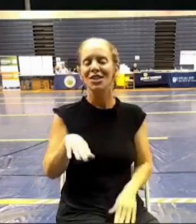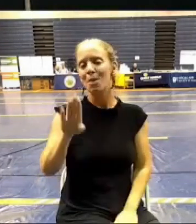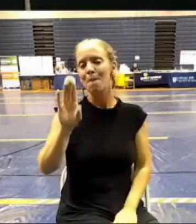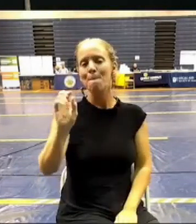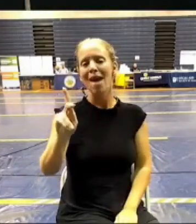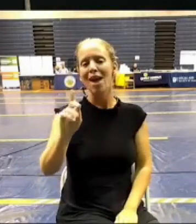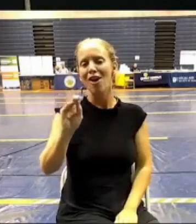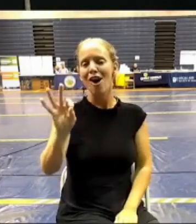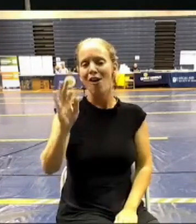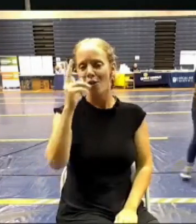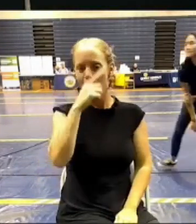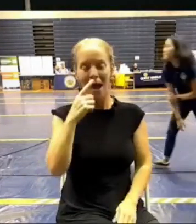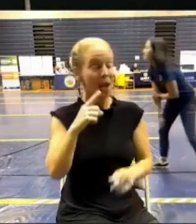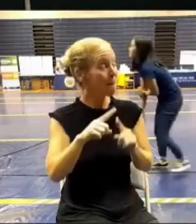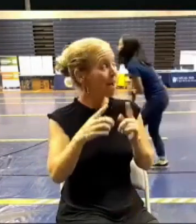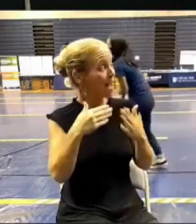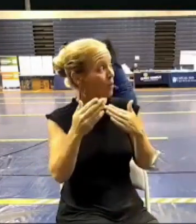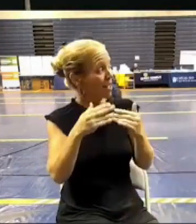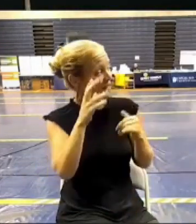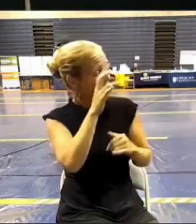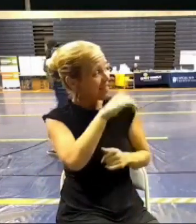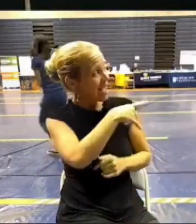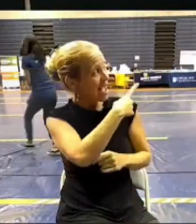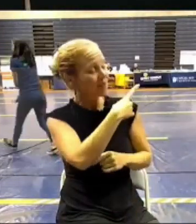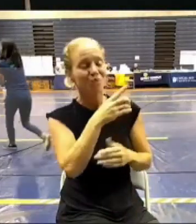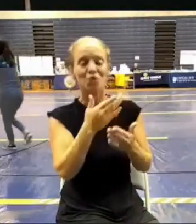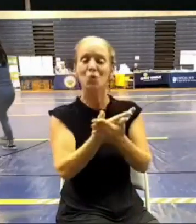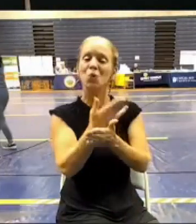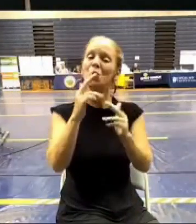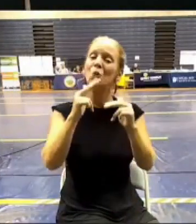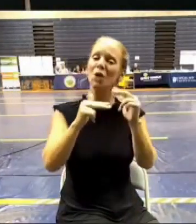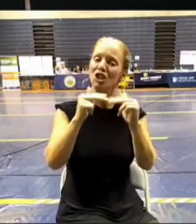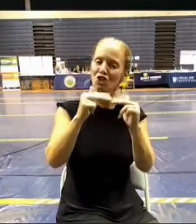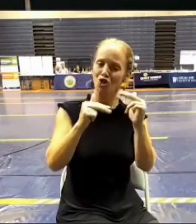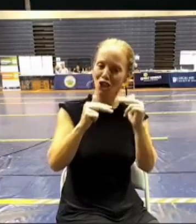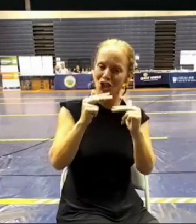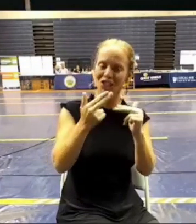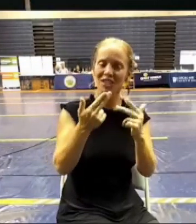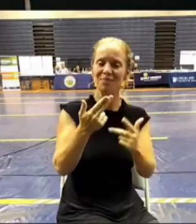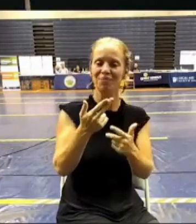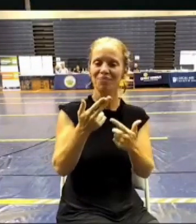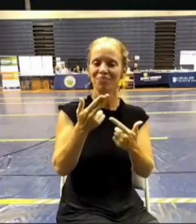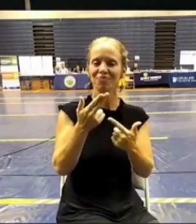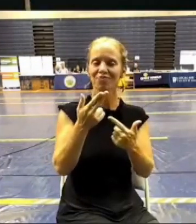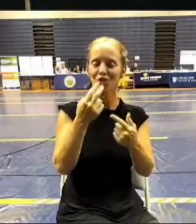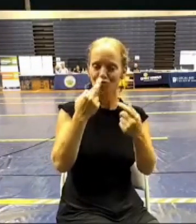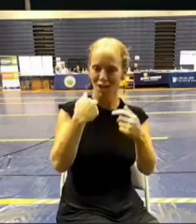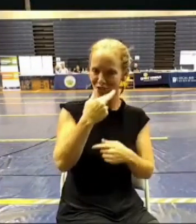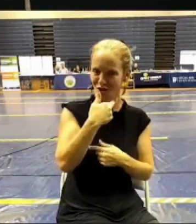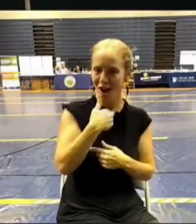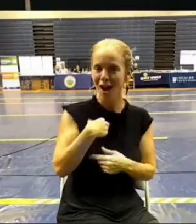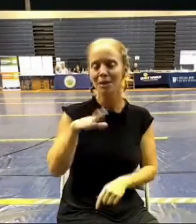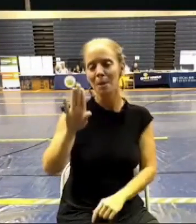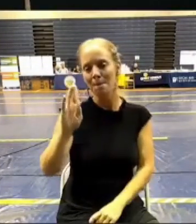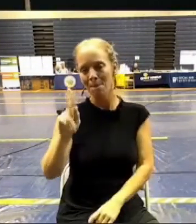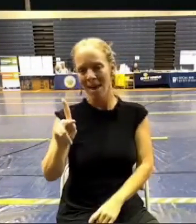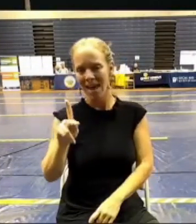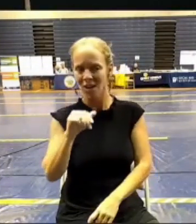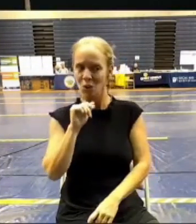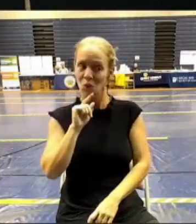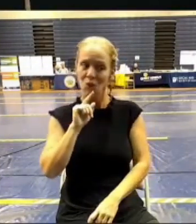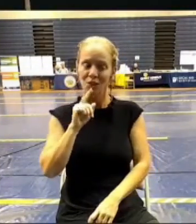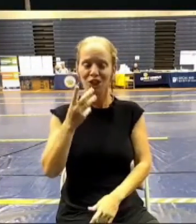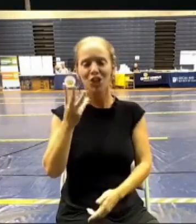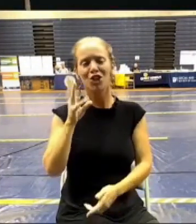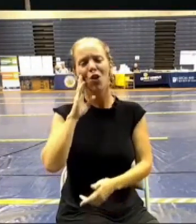that seems right around the corner. A new Bank of Hawaii building and a fork and salad next to the Lahaina Cannery. That's not my type of